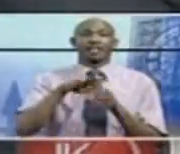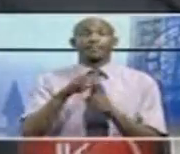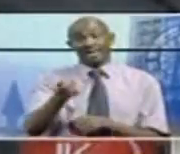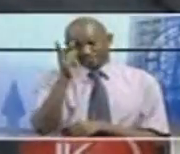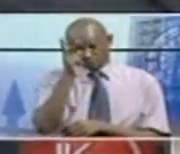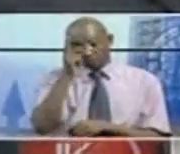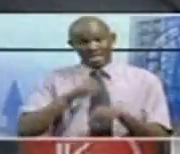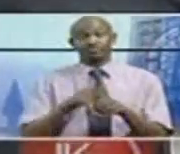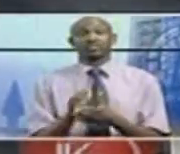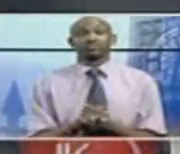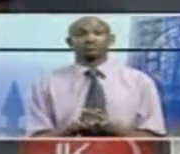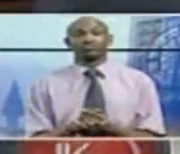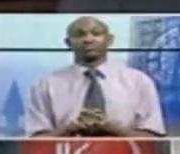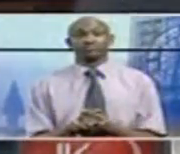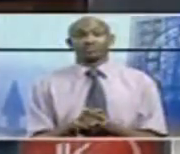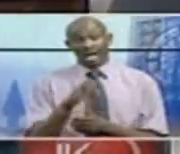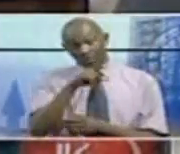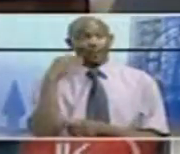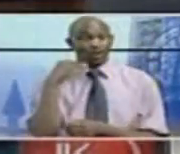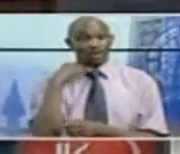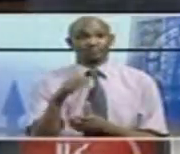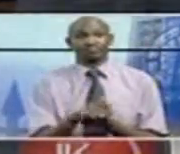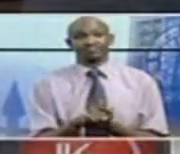mara? Mara mbili.